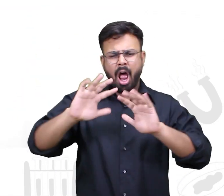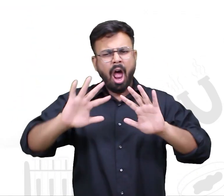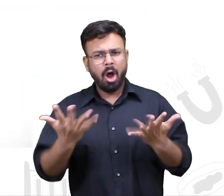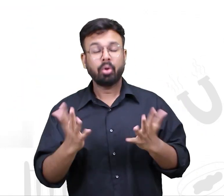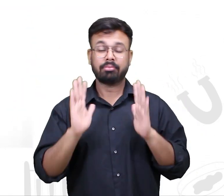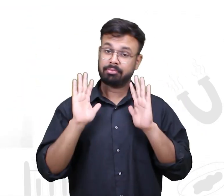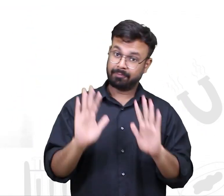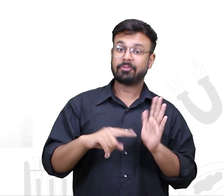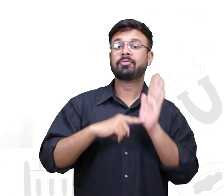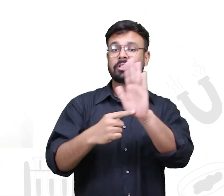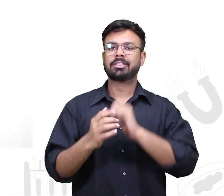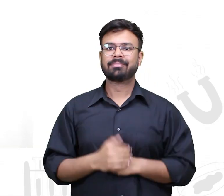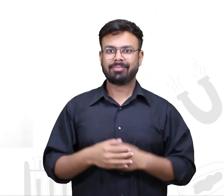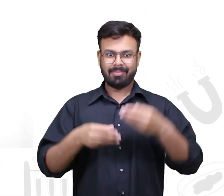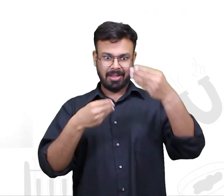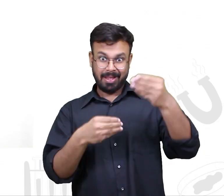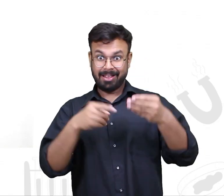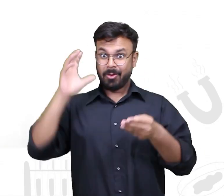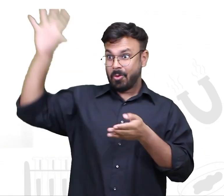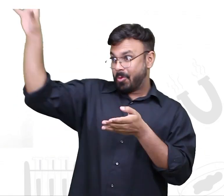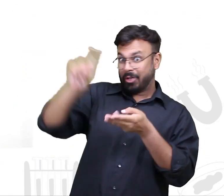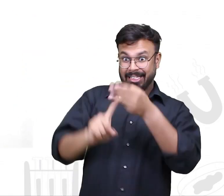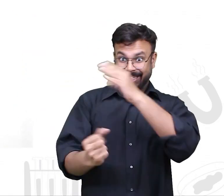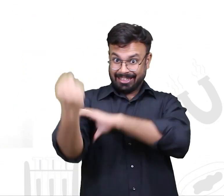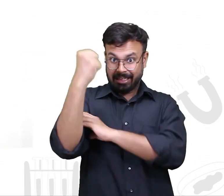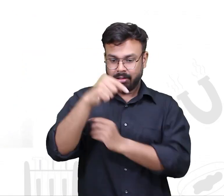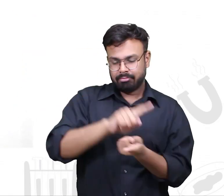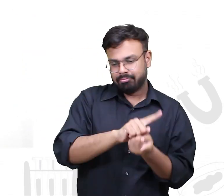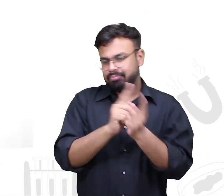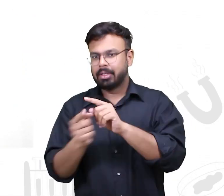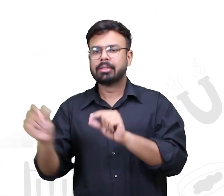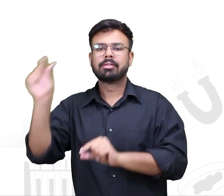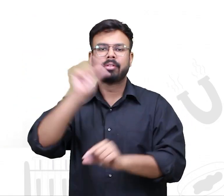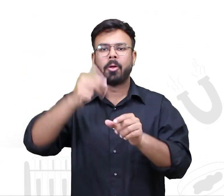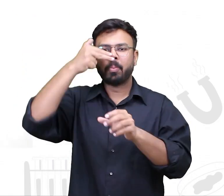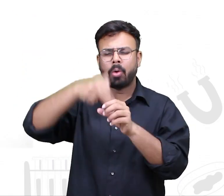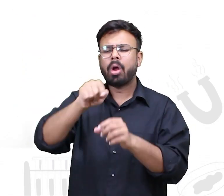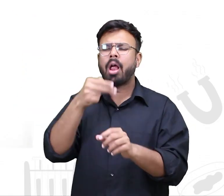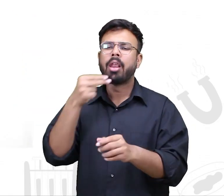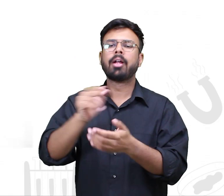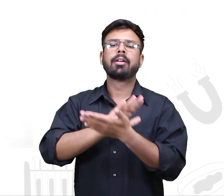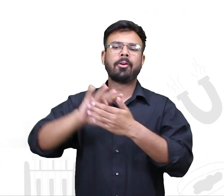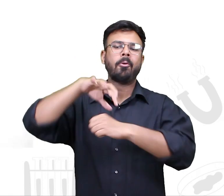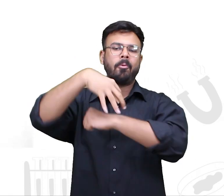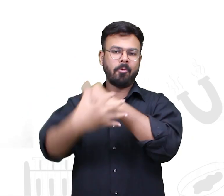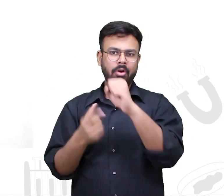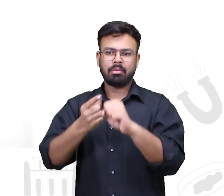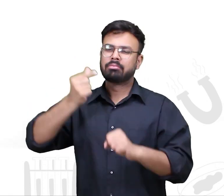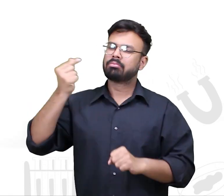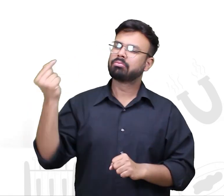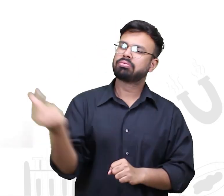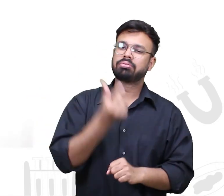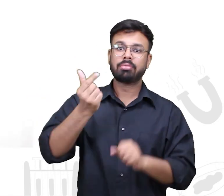used to harvest solar energy, and this energy can be used and converted into chemical fuel, that is hydrogen,